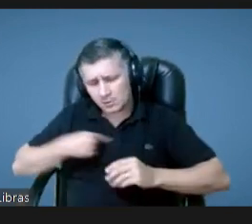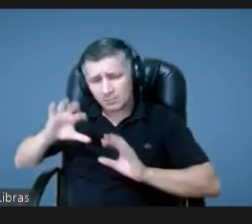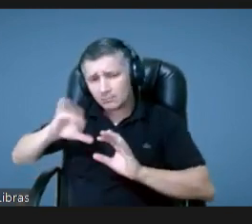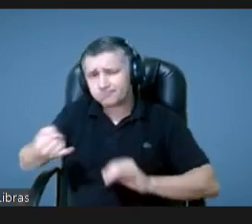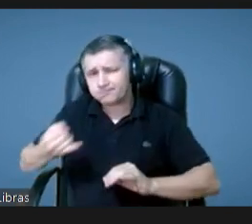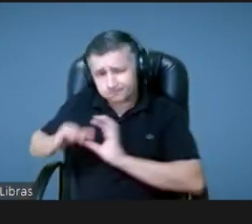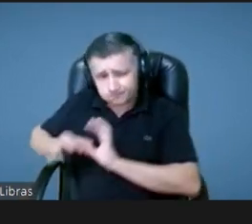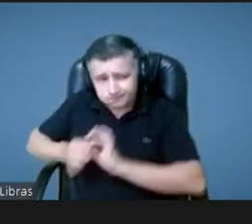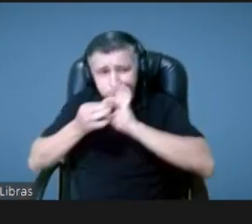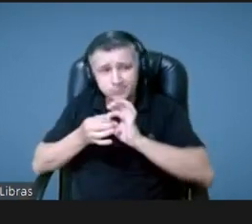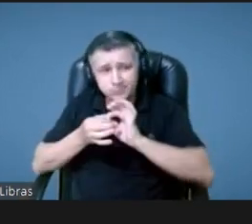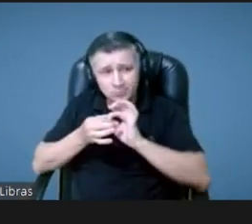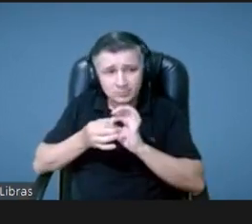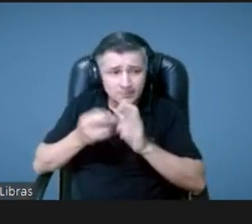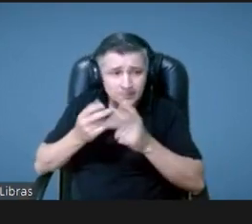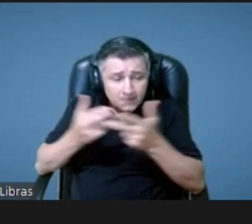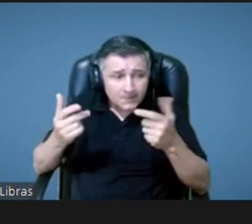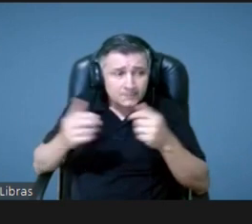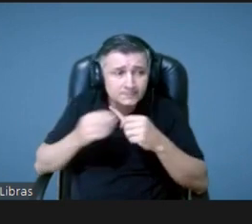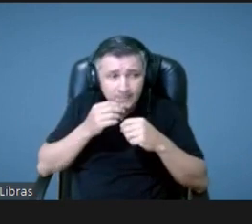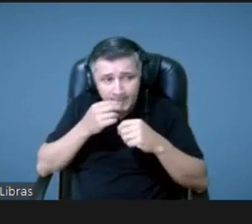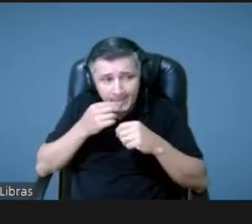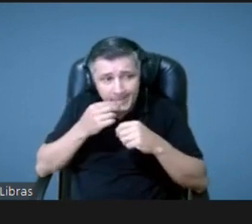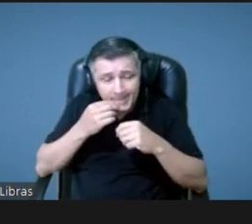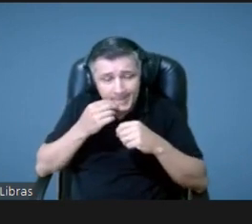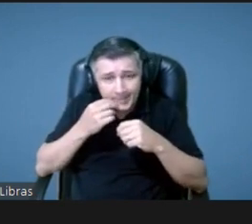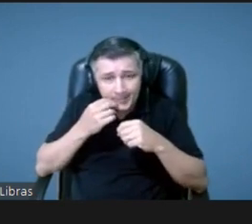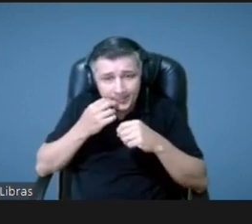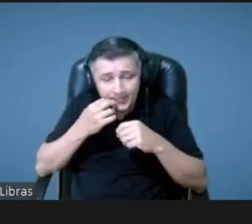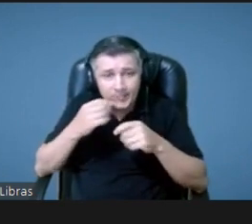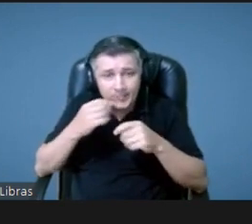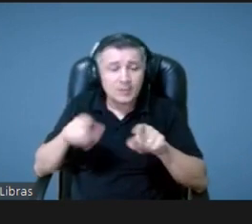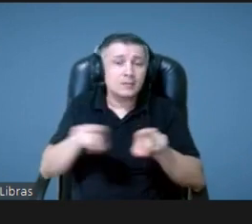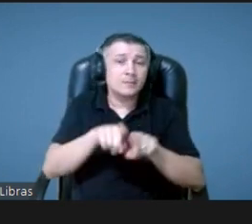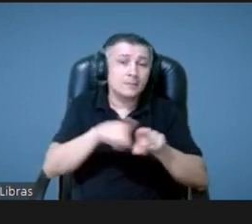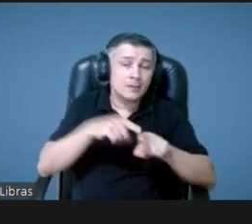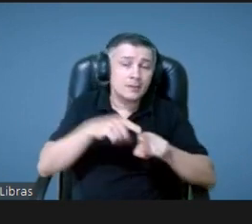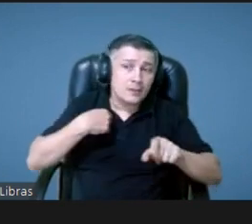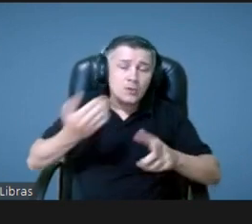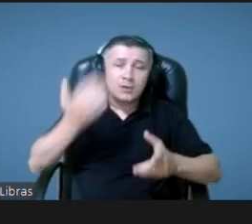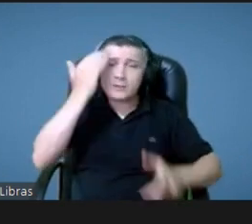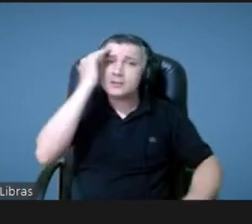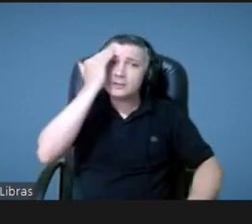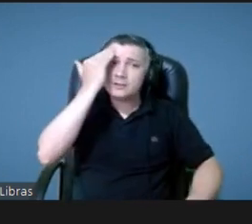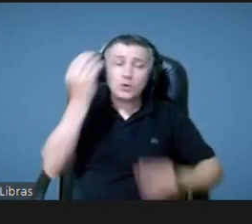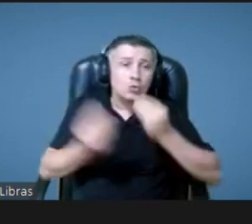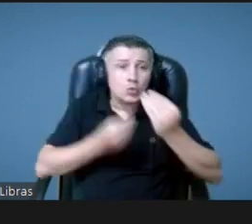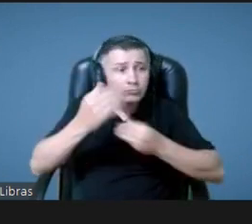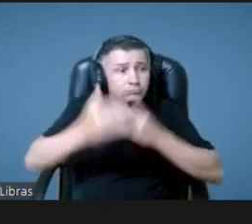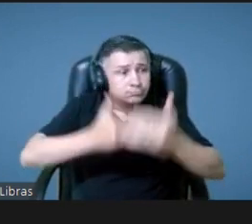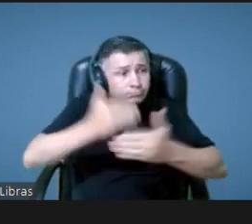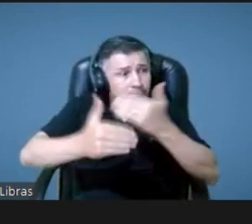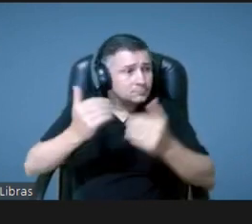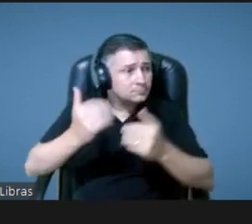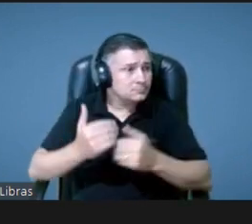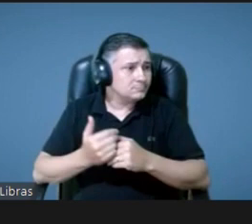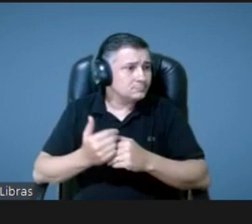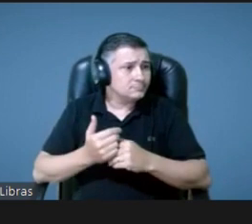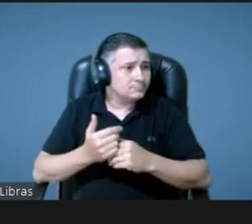First, in terms of the pipeline of launches, you have talked about the Santa